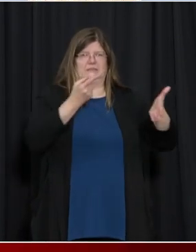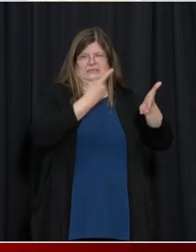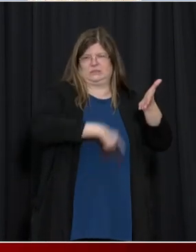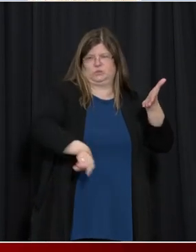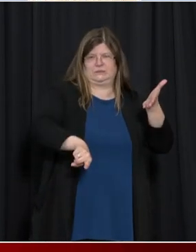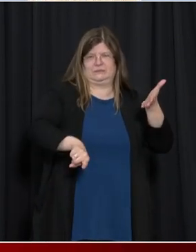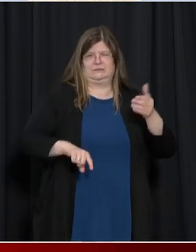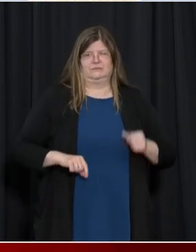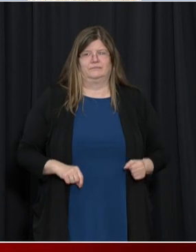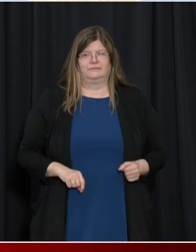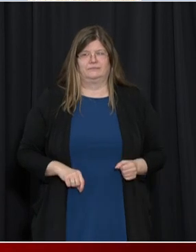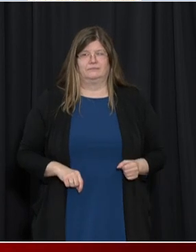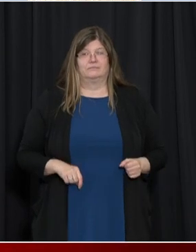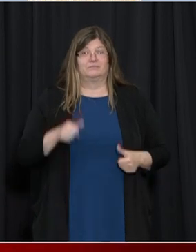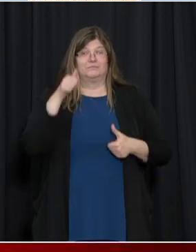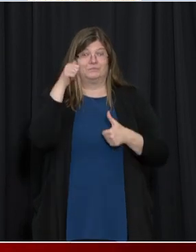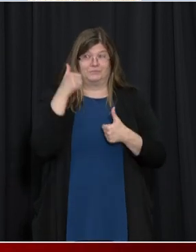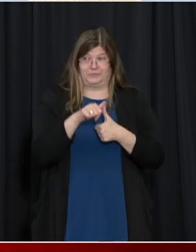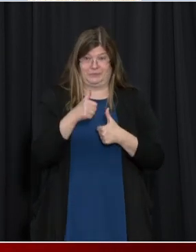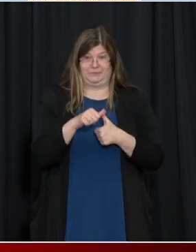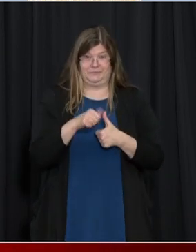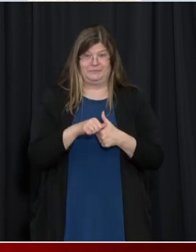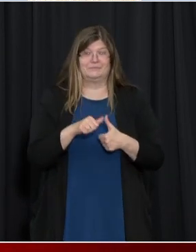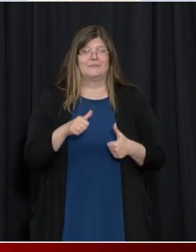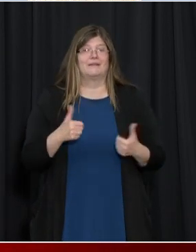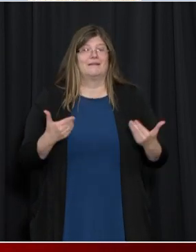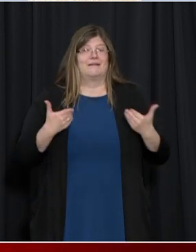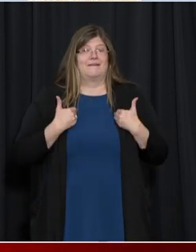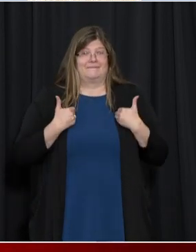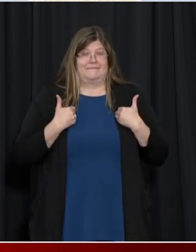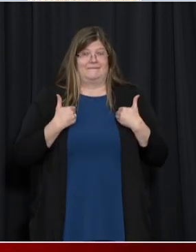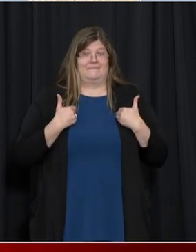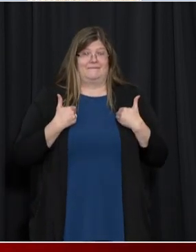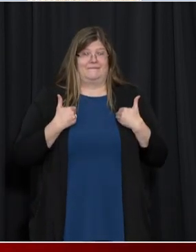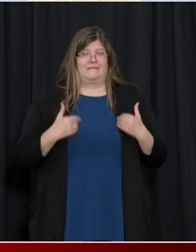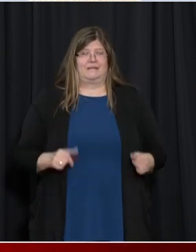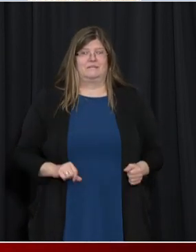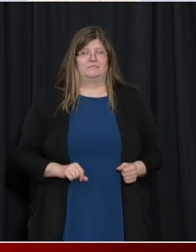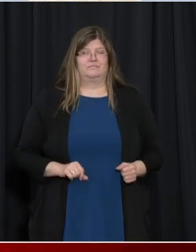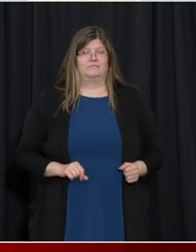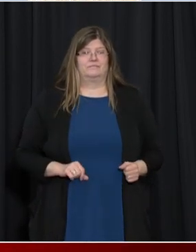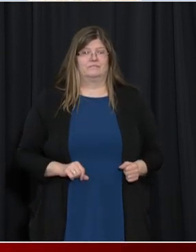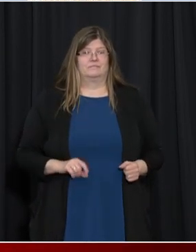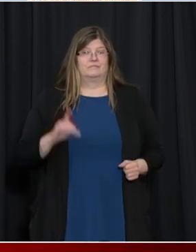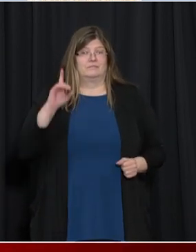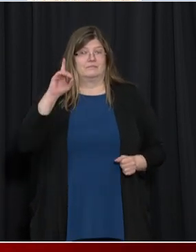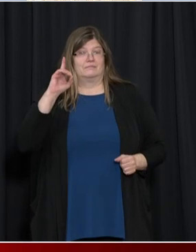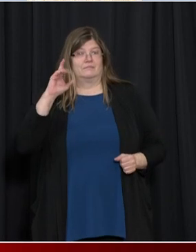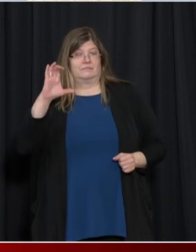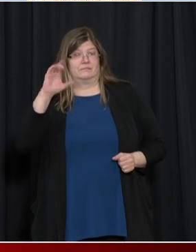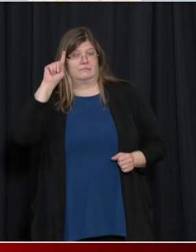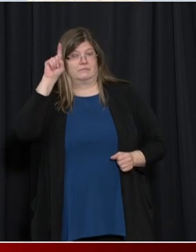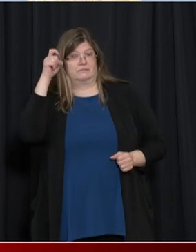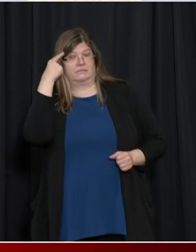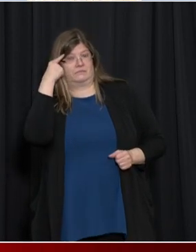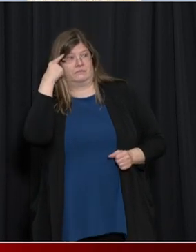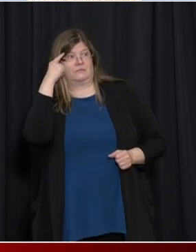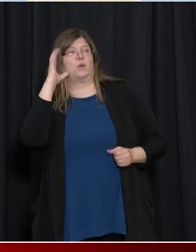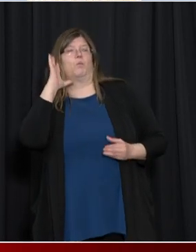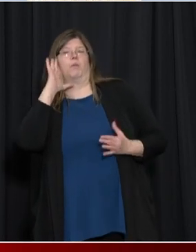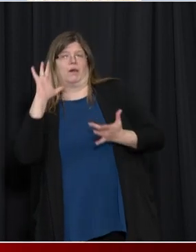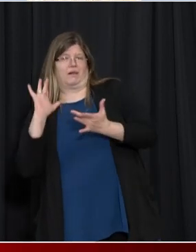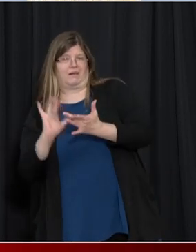you are infected, that one of us from D.C. government, a contact tracer, is going to call you and ask